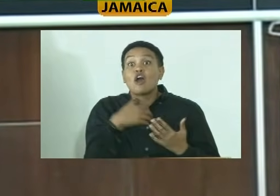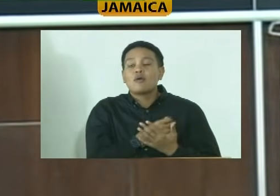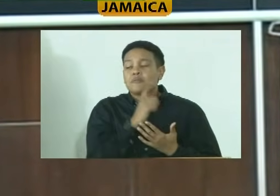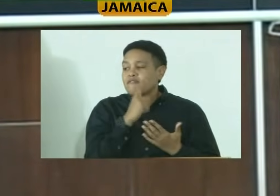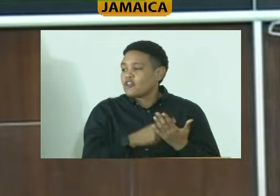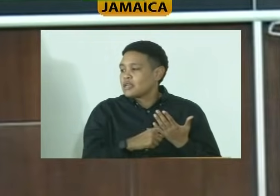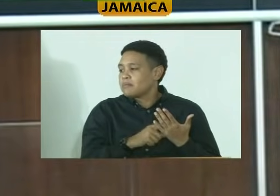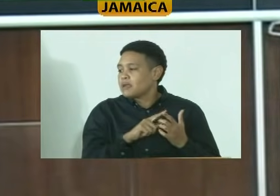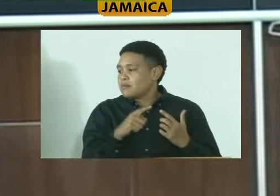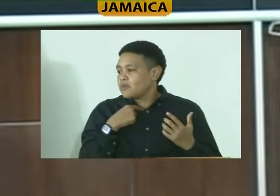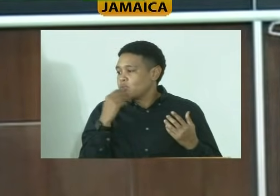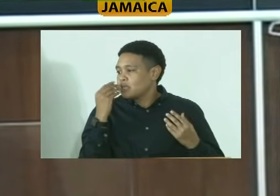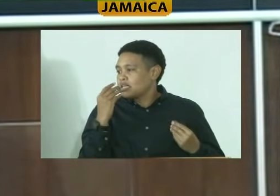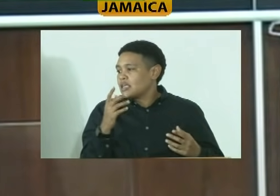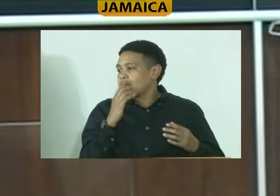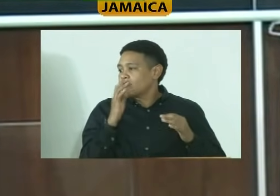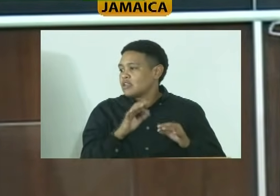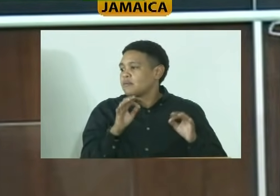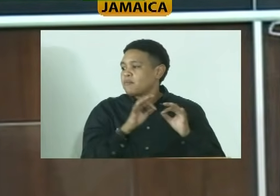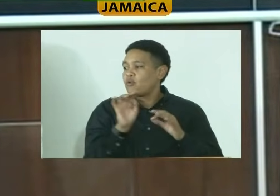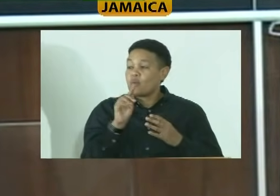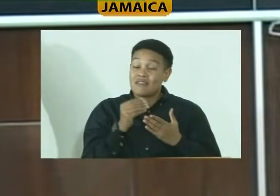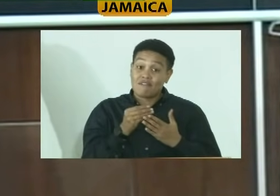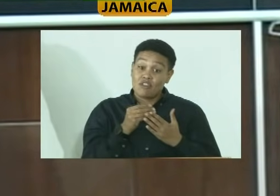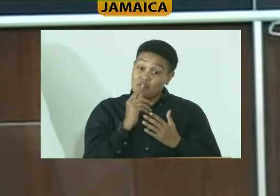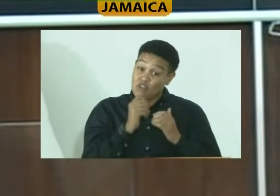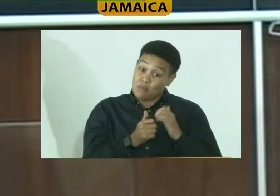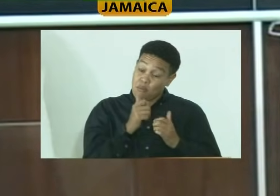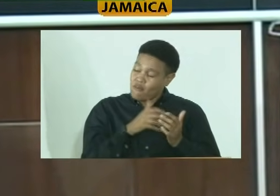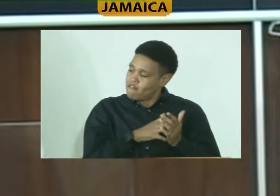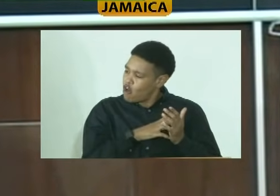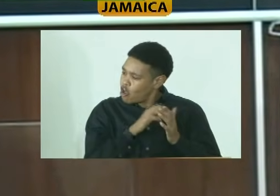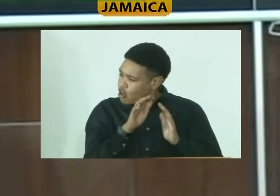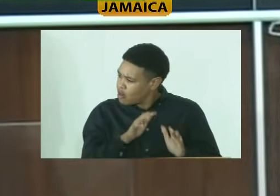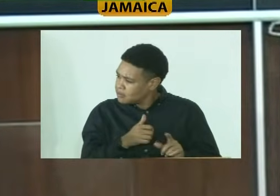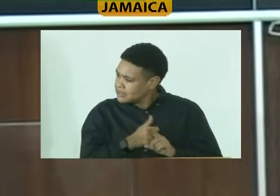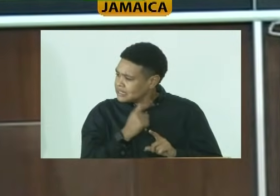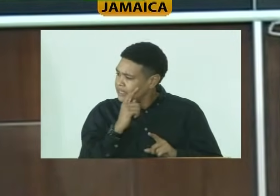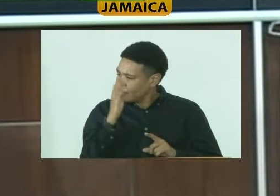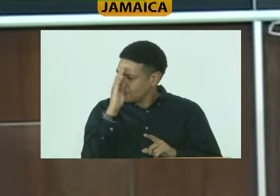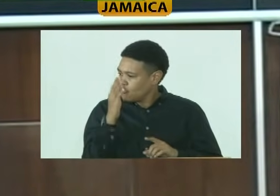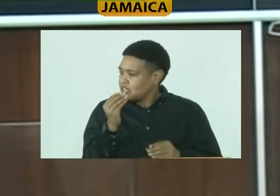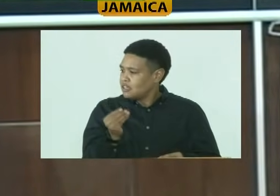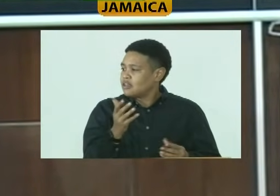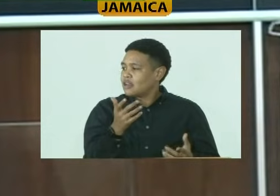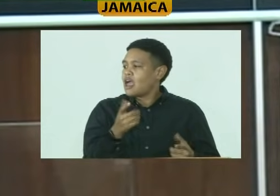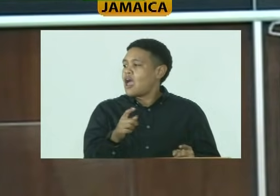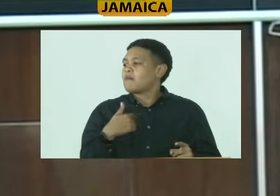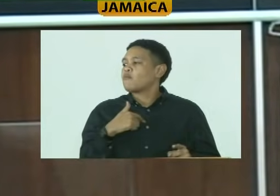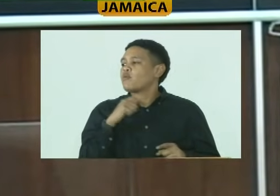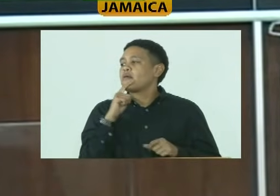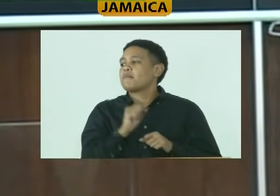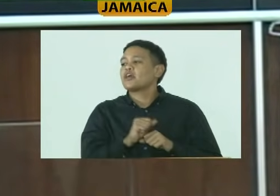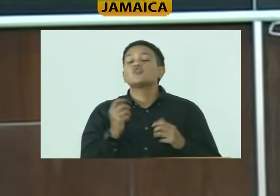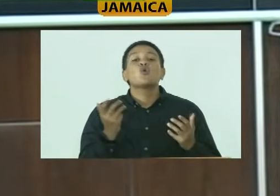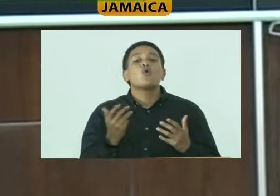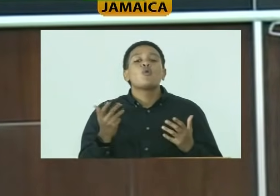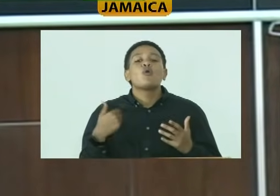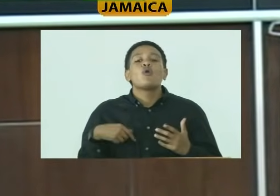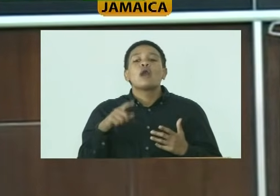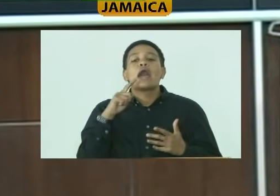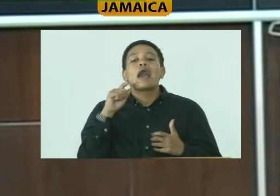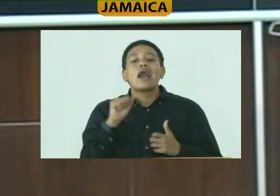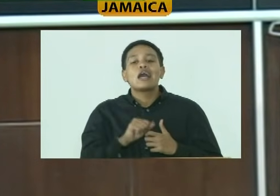that where the funds for the most vulnerable are directed, that we ensure that it